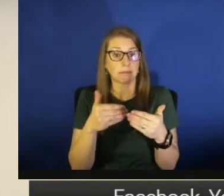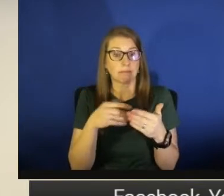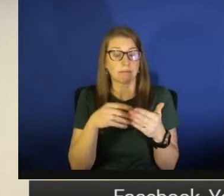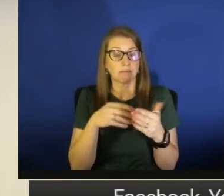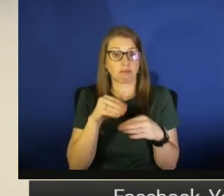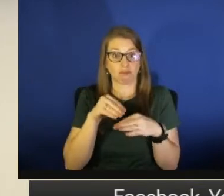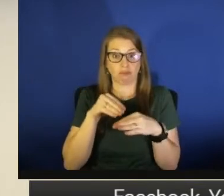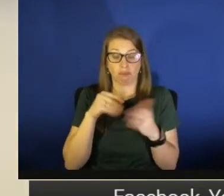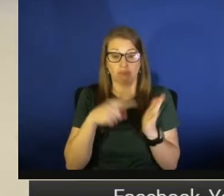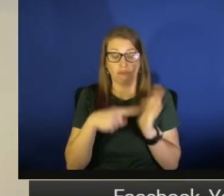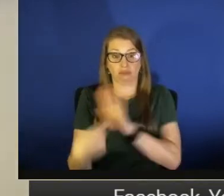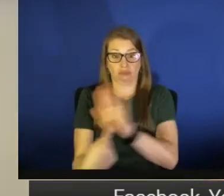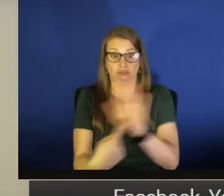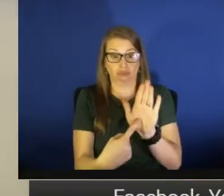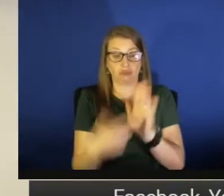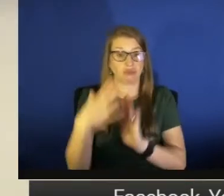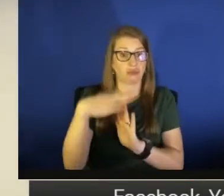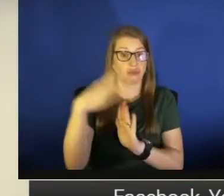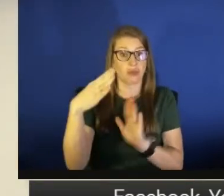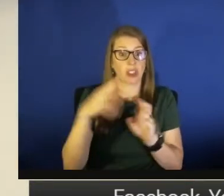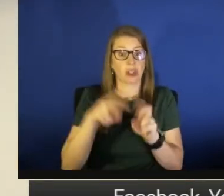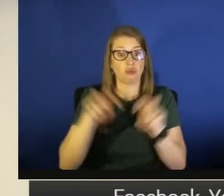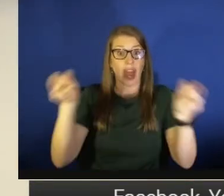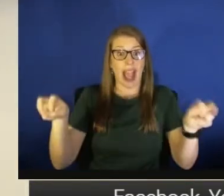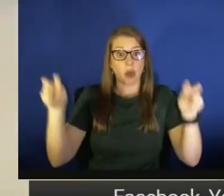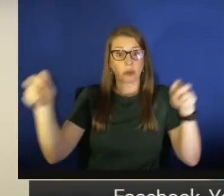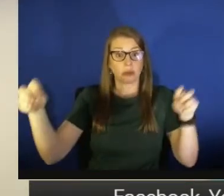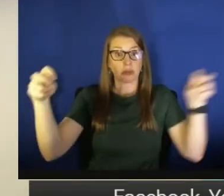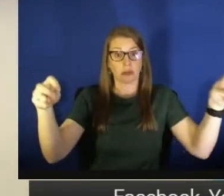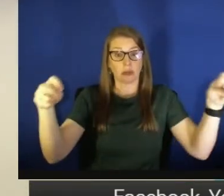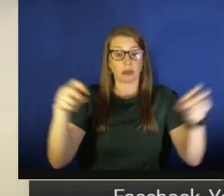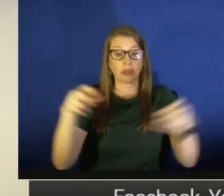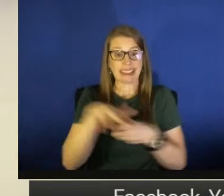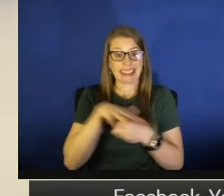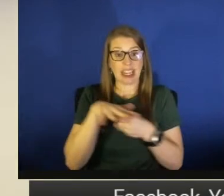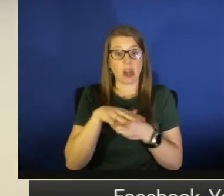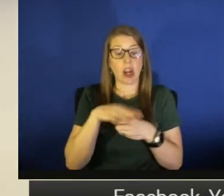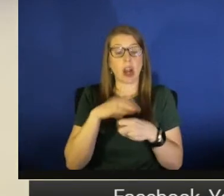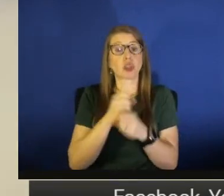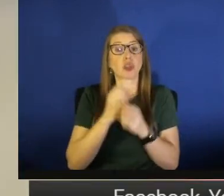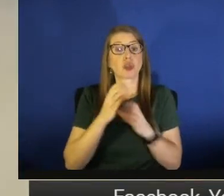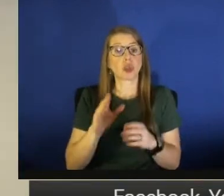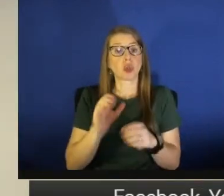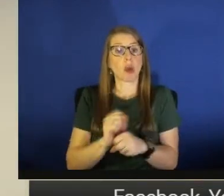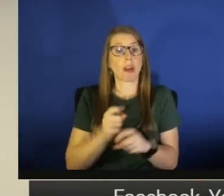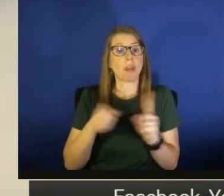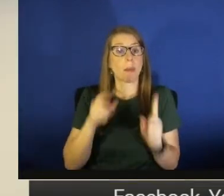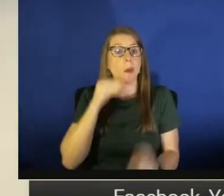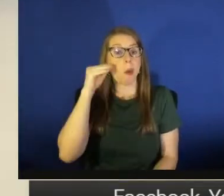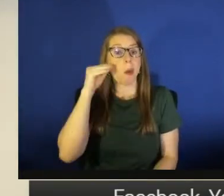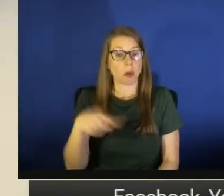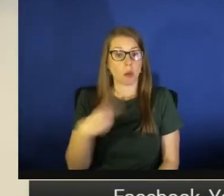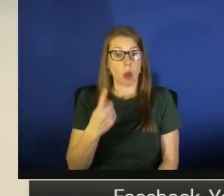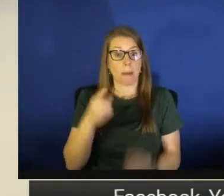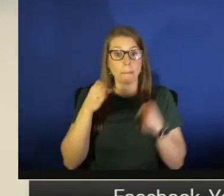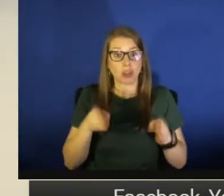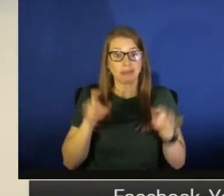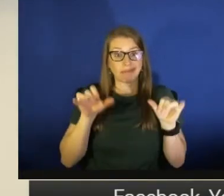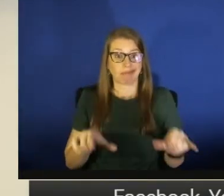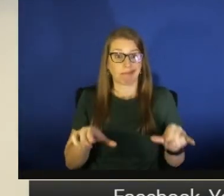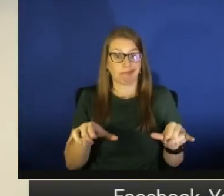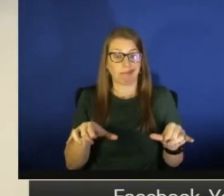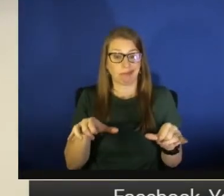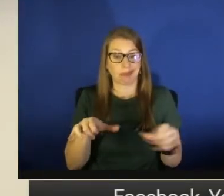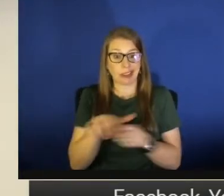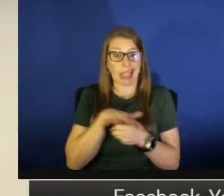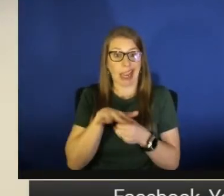we were all spread out between here at the station and then producers working from home. I was one of the people who stayed at the station, kind of